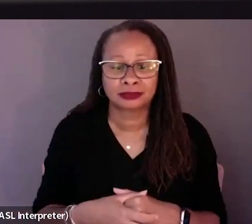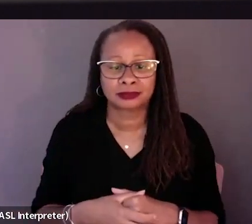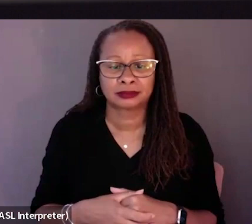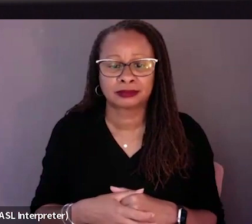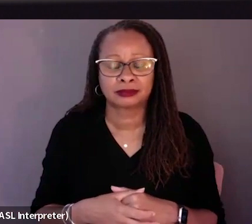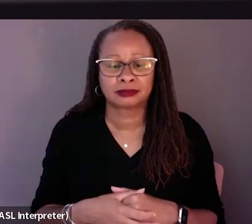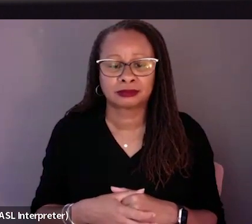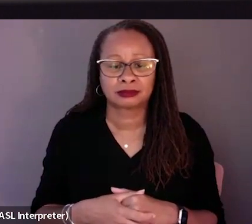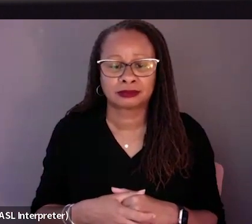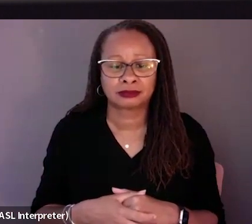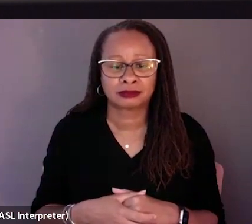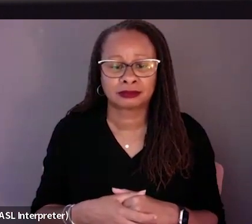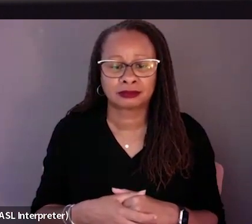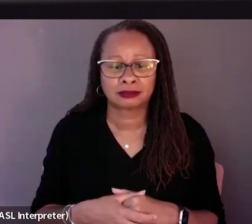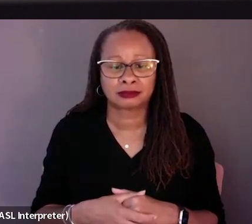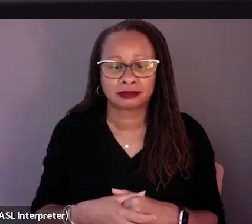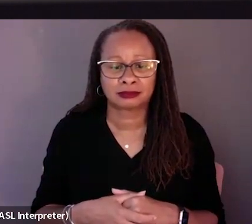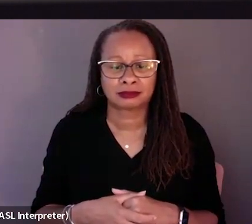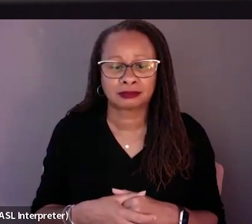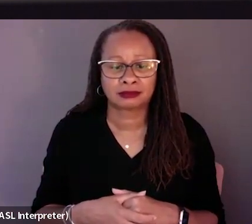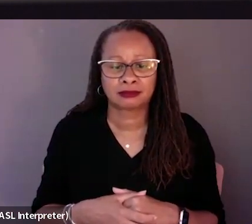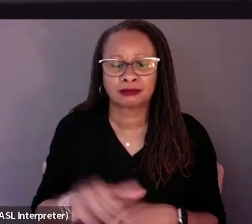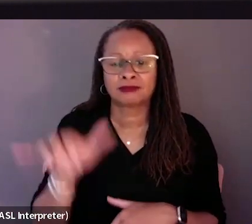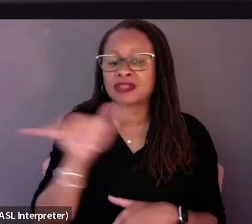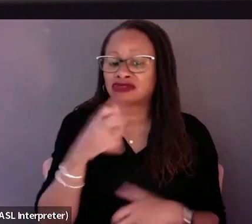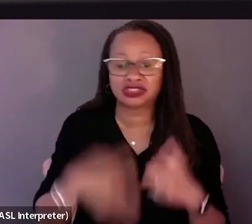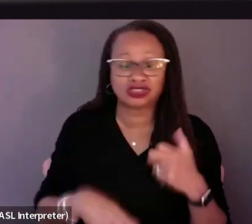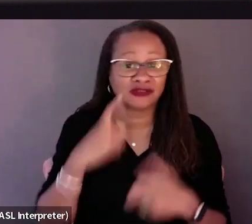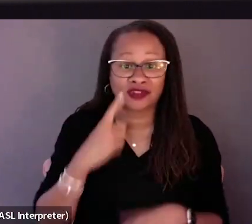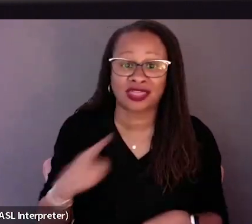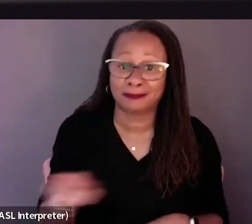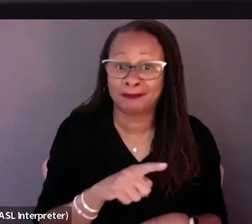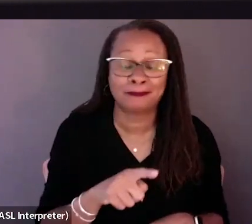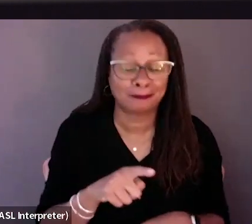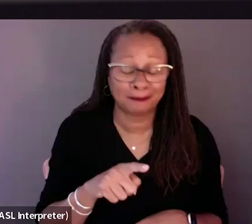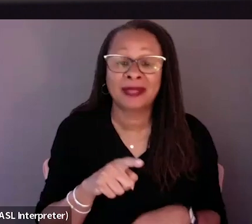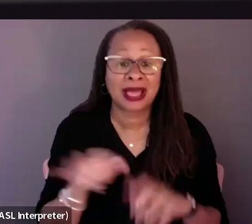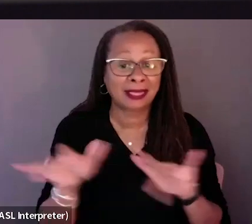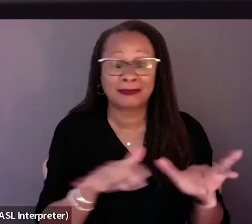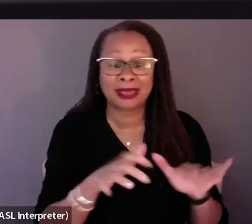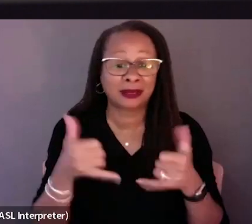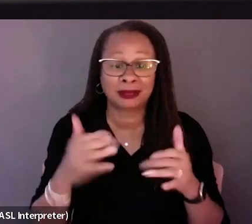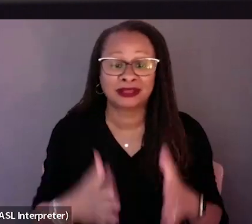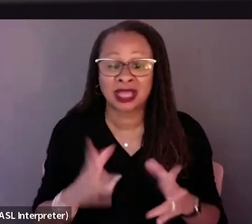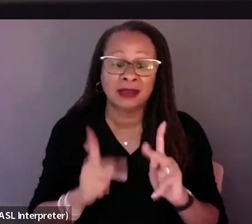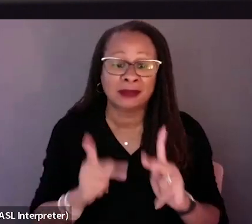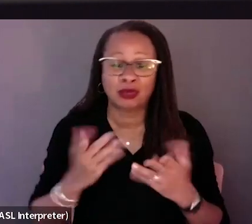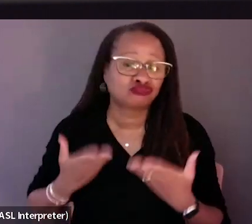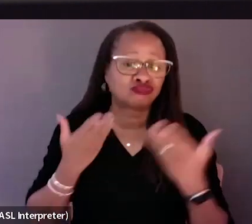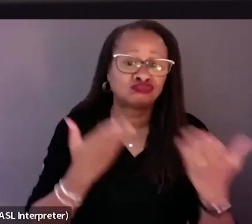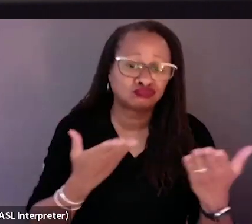it's like also it's like really tough for them. They are they are people who are commenting.